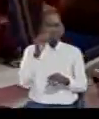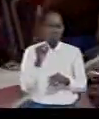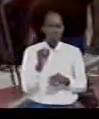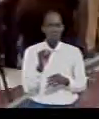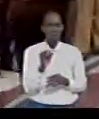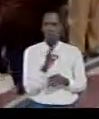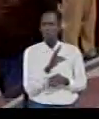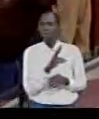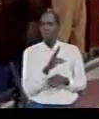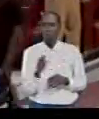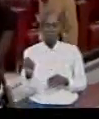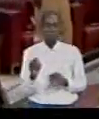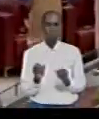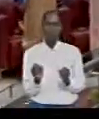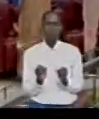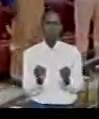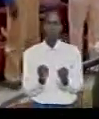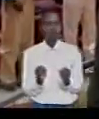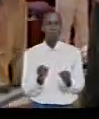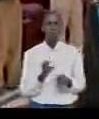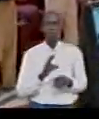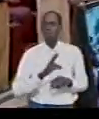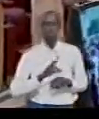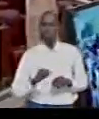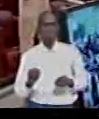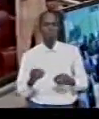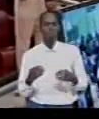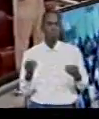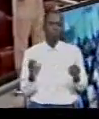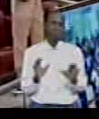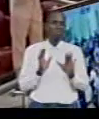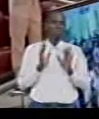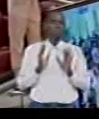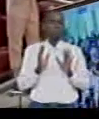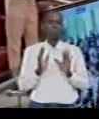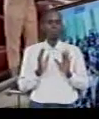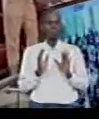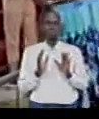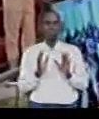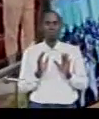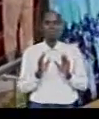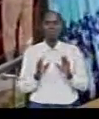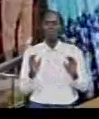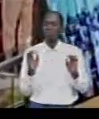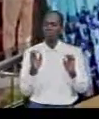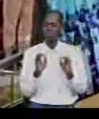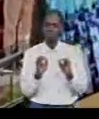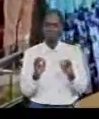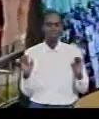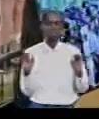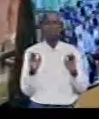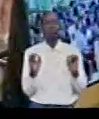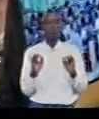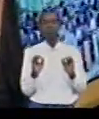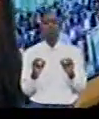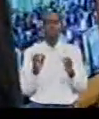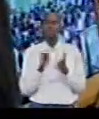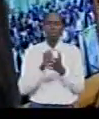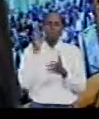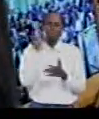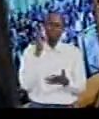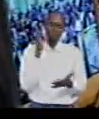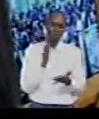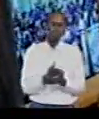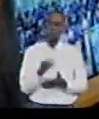No fidgeting, no fretting, no fear, nothing that will stop you